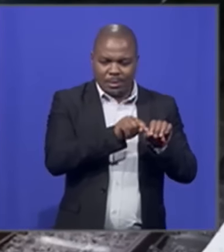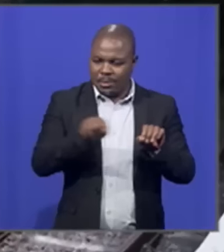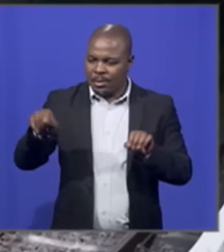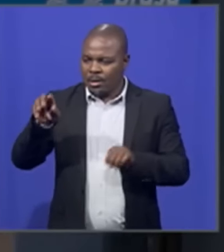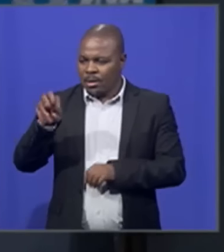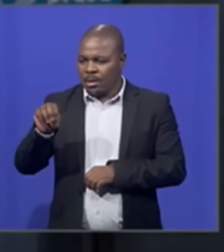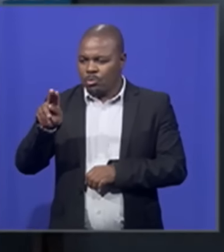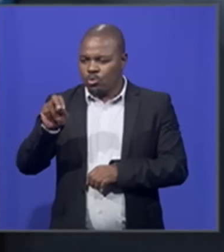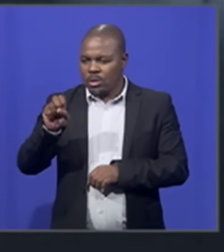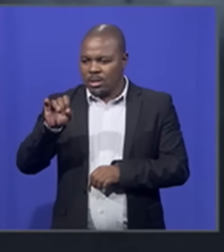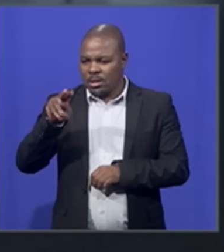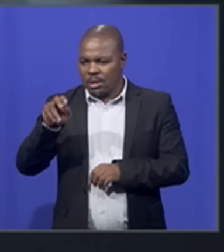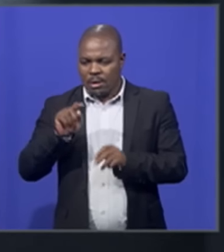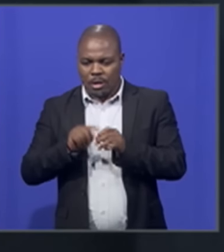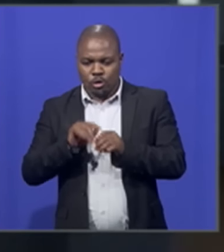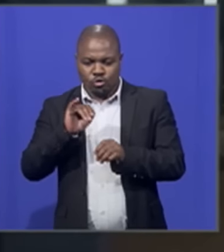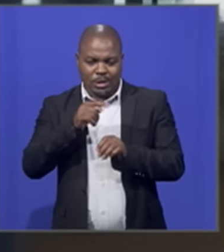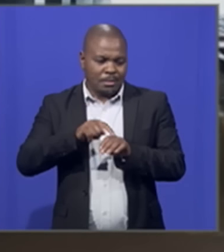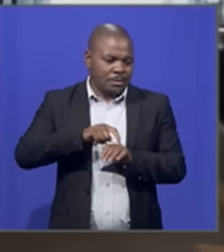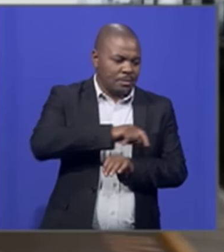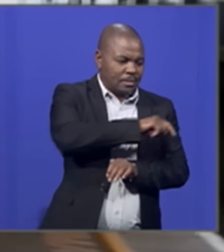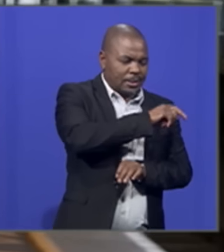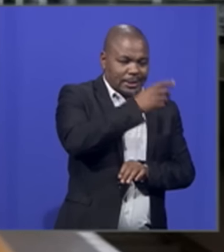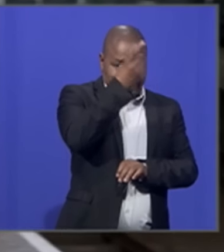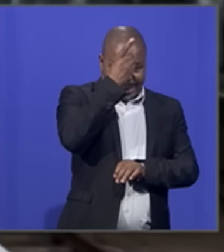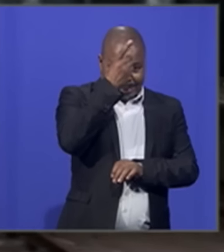Mosina, Johannesburg and Durban or